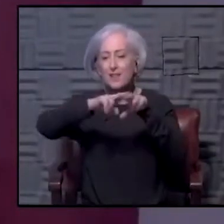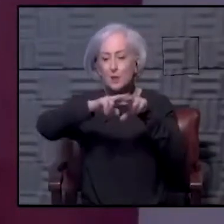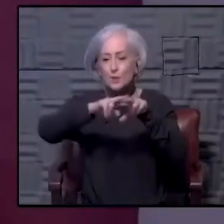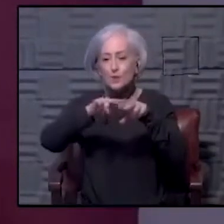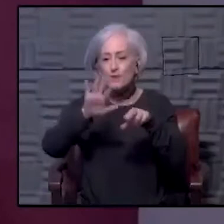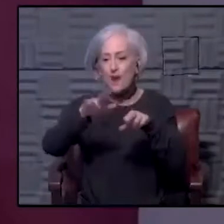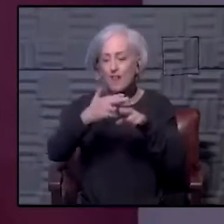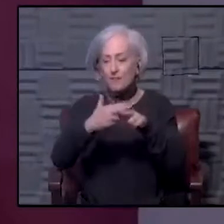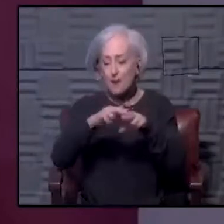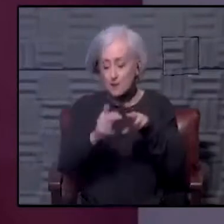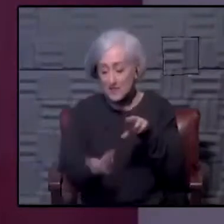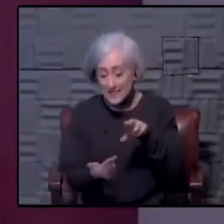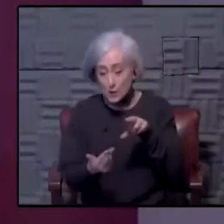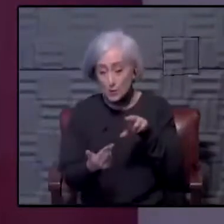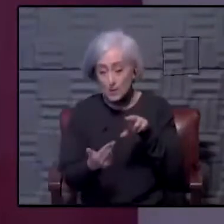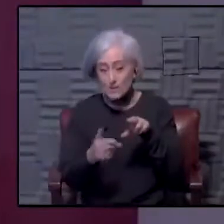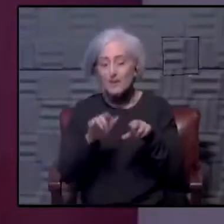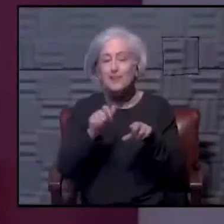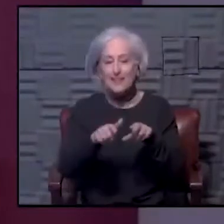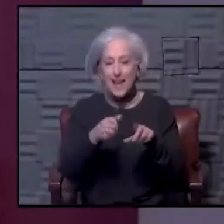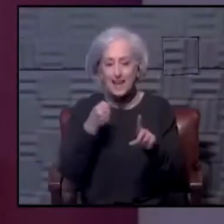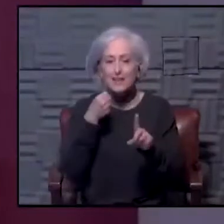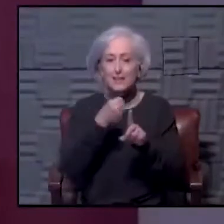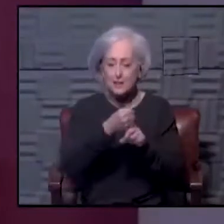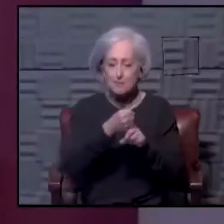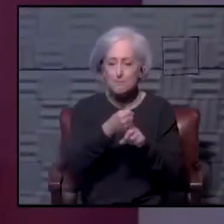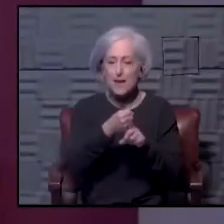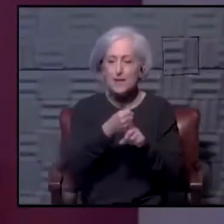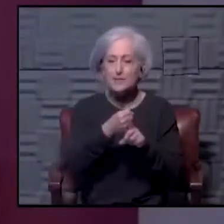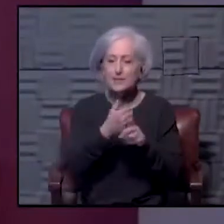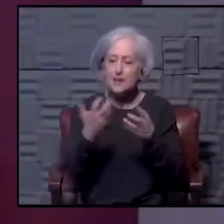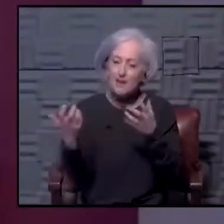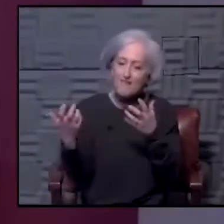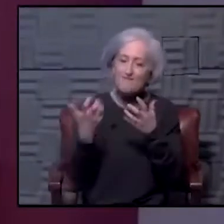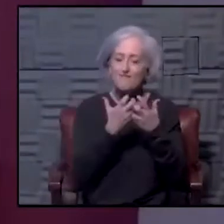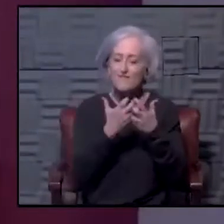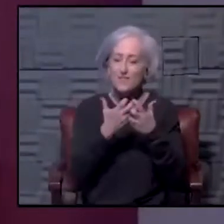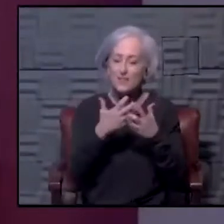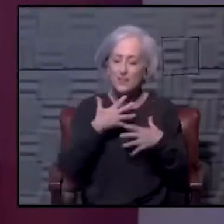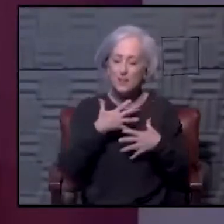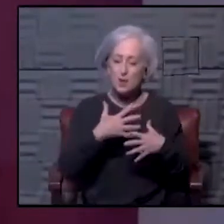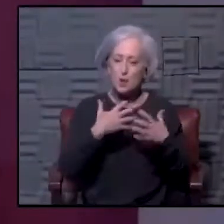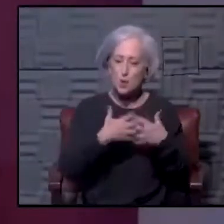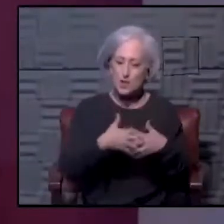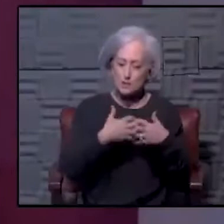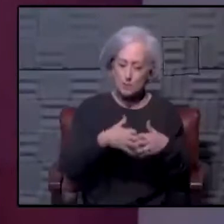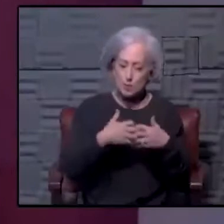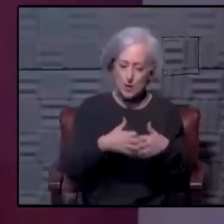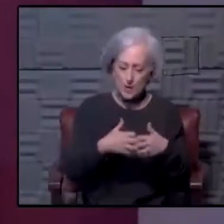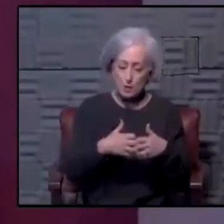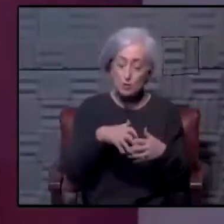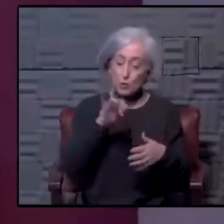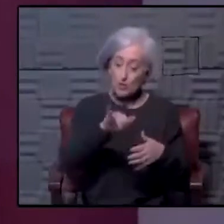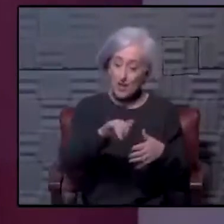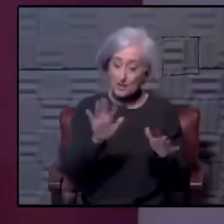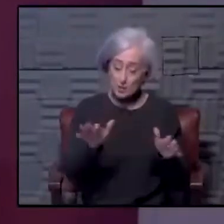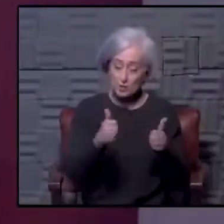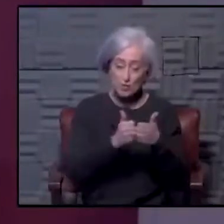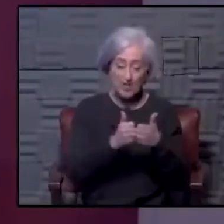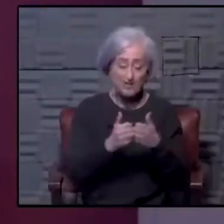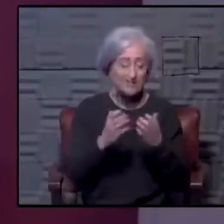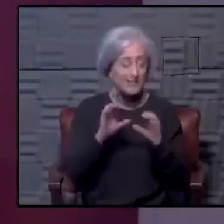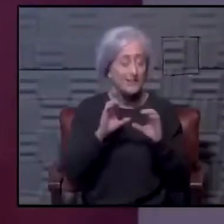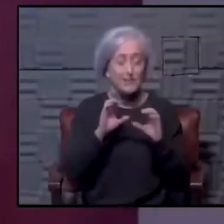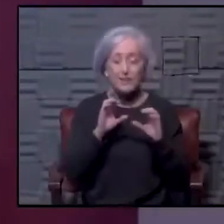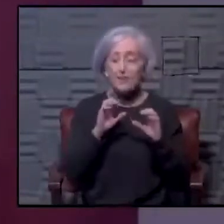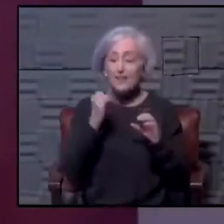a tightly fitting respirator. So it is a challenge, and something to consider is having the beard